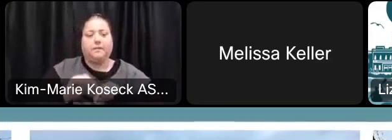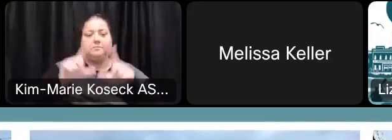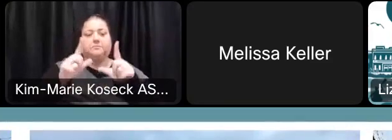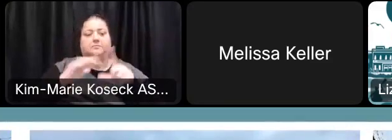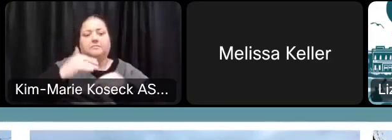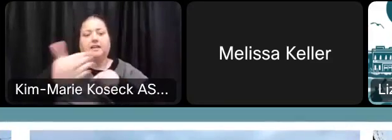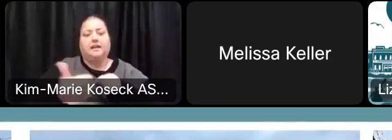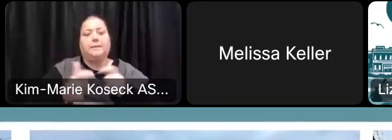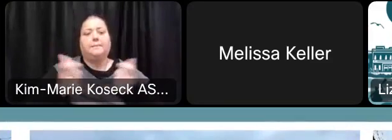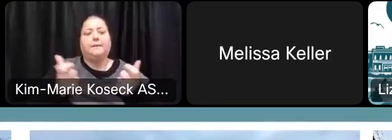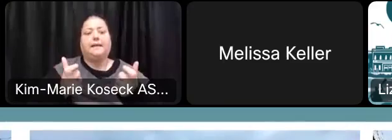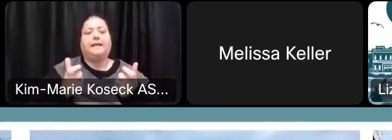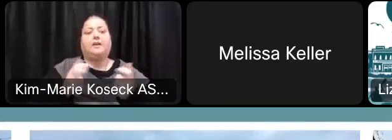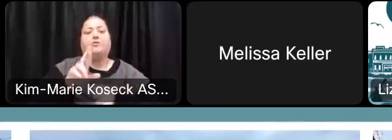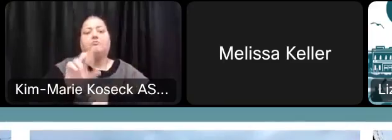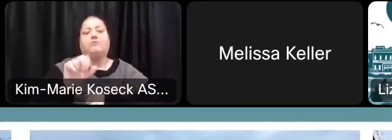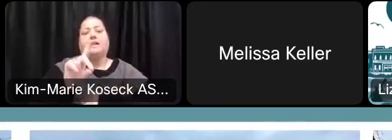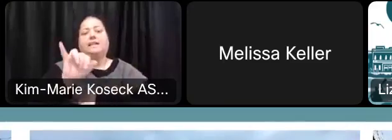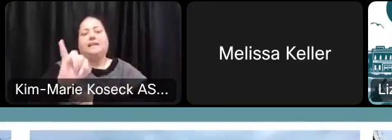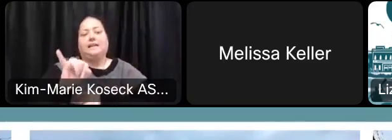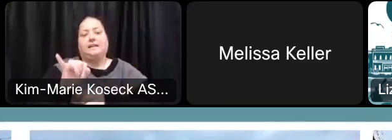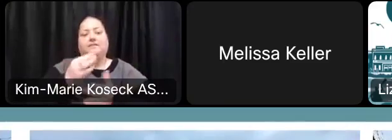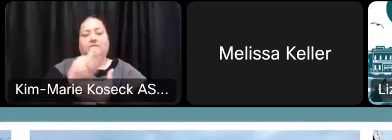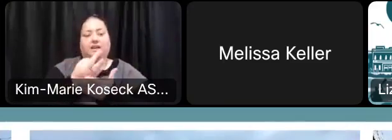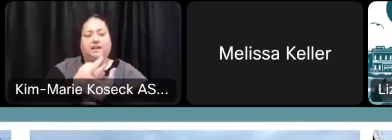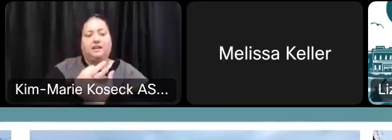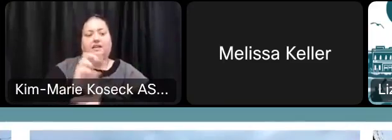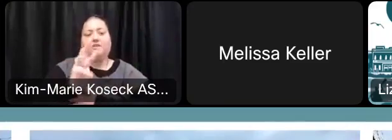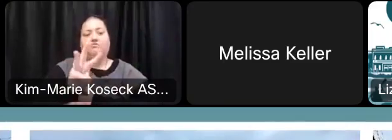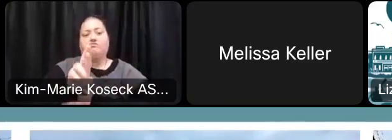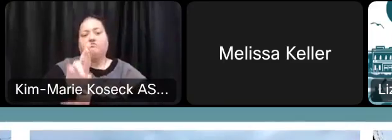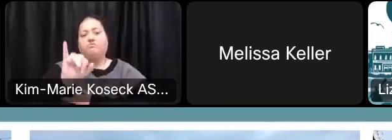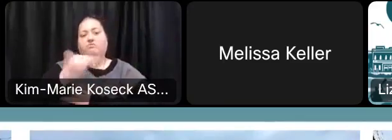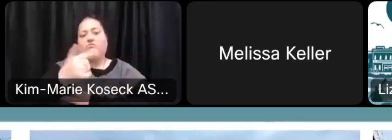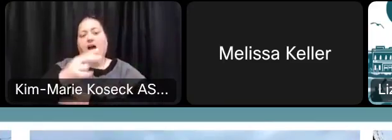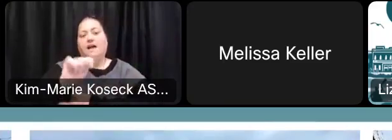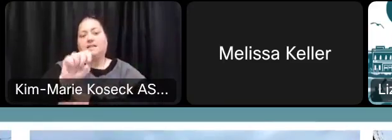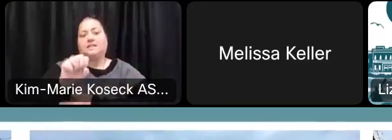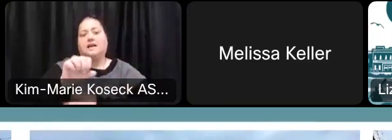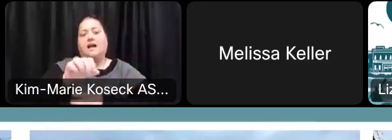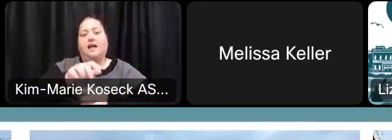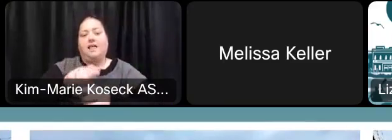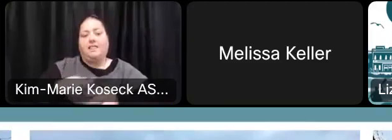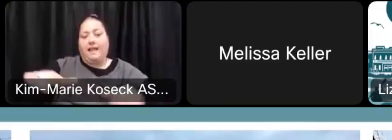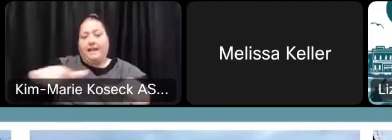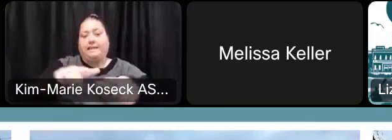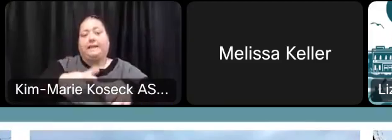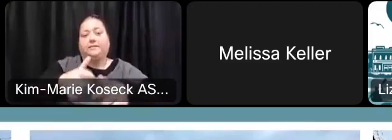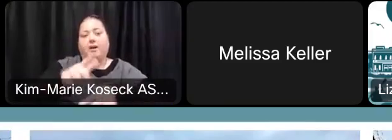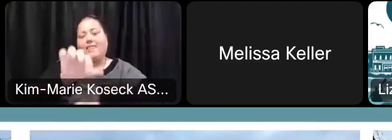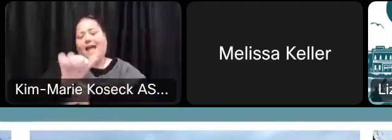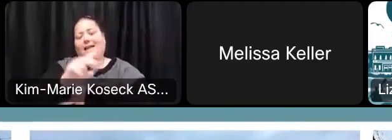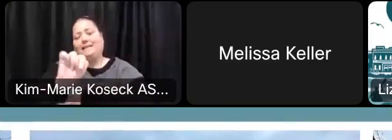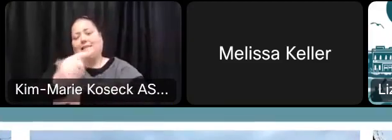Our next big READY funded program is called Wright's Landing. Their marina was almost